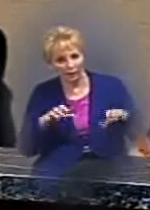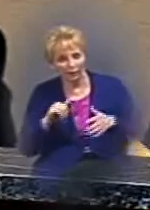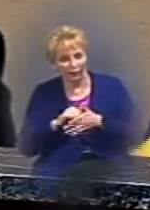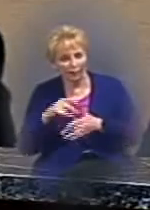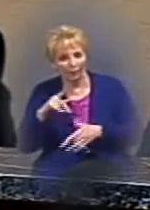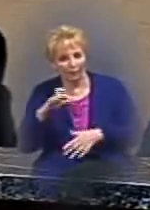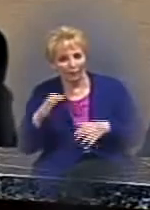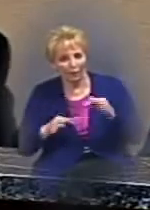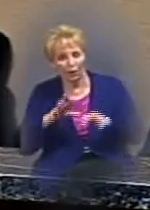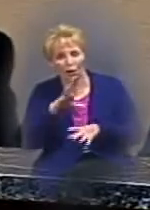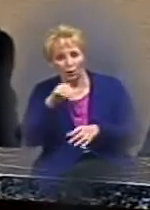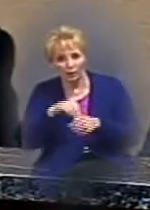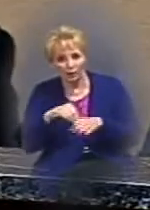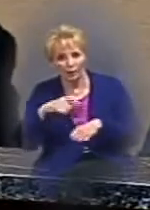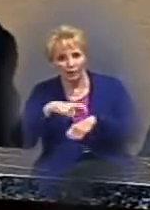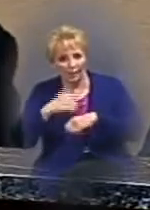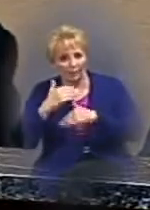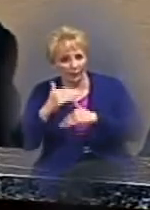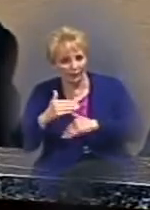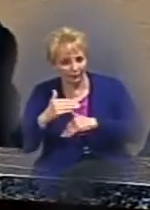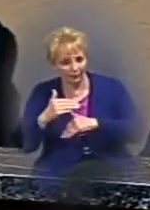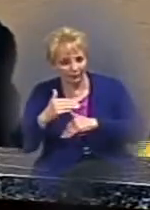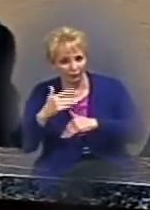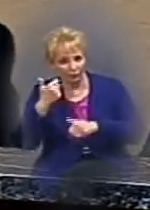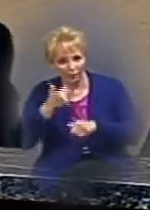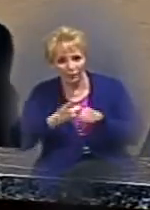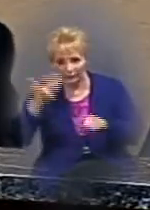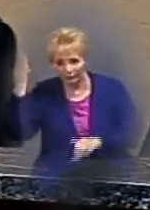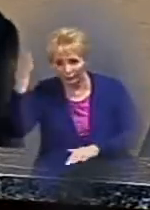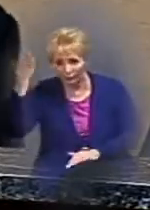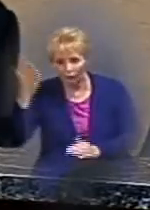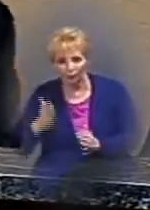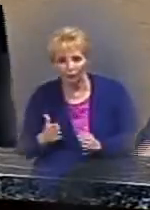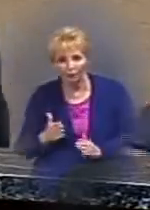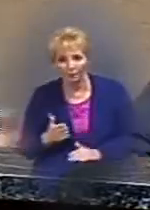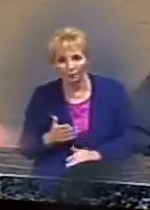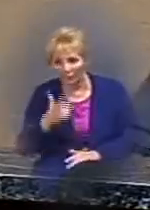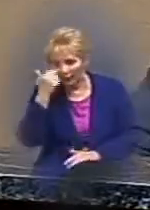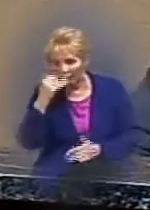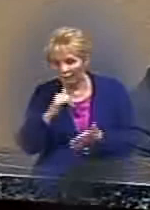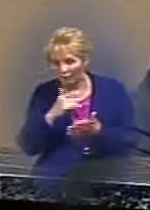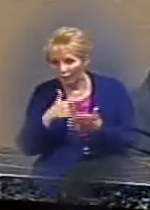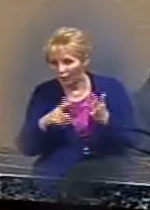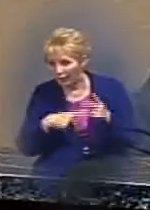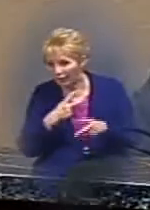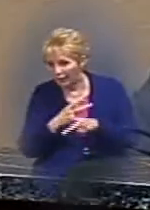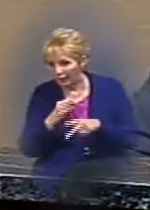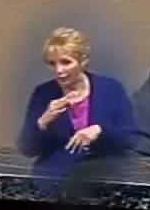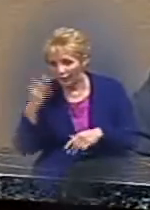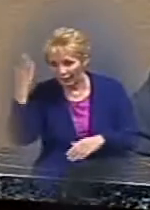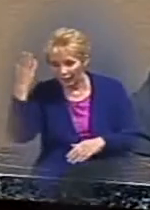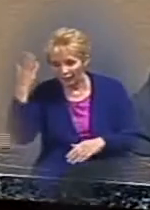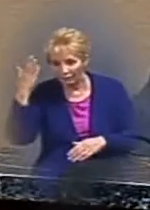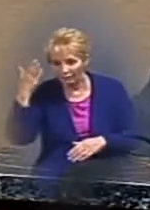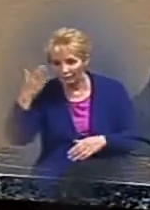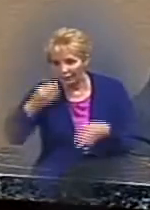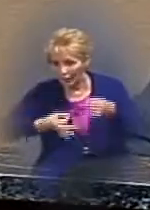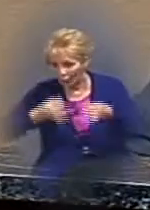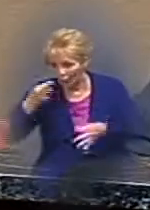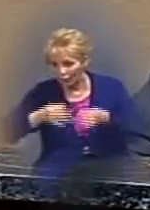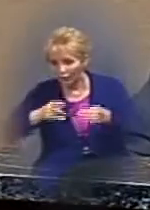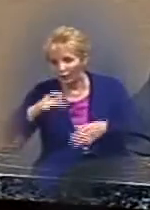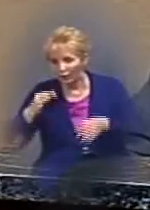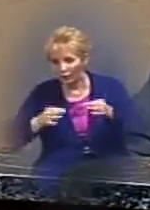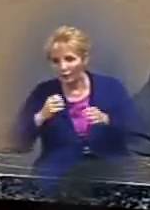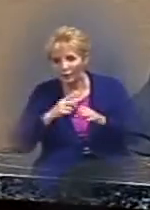hearing, including limits on time for each speaker. Because of the nature of hearings, public